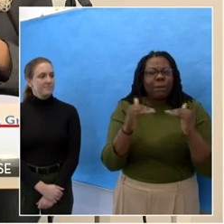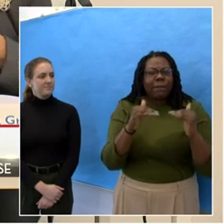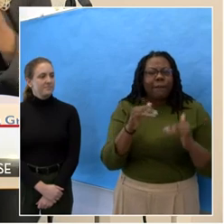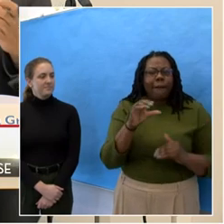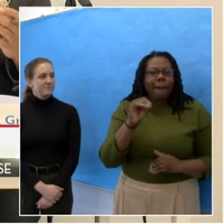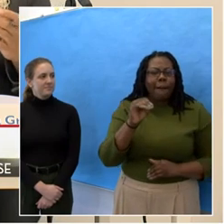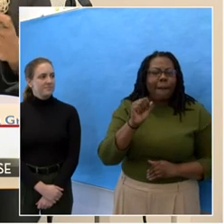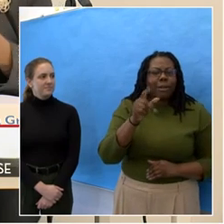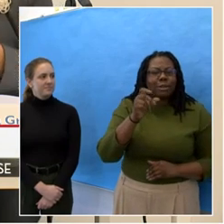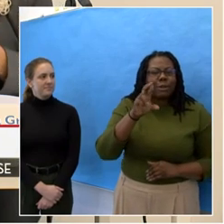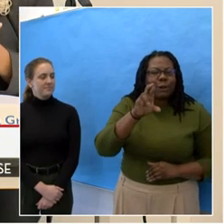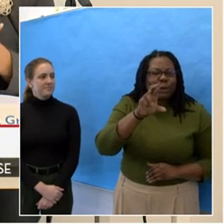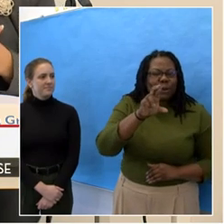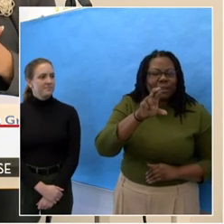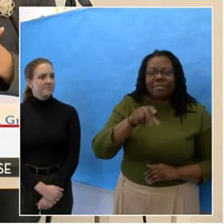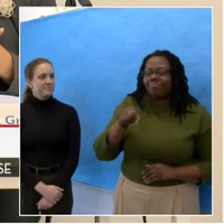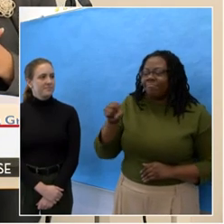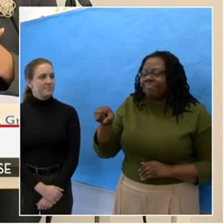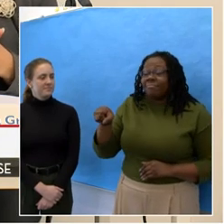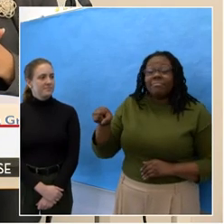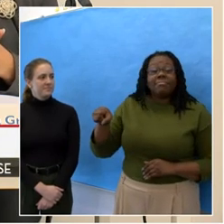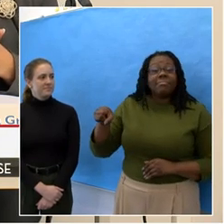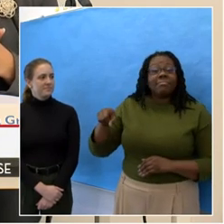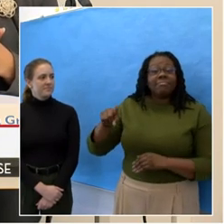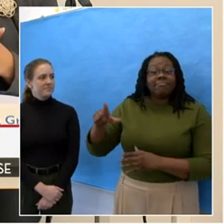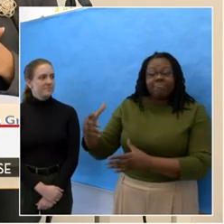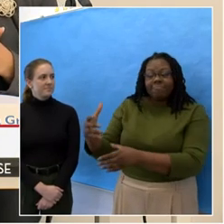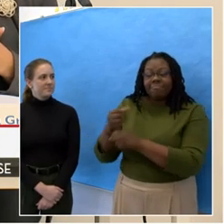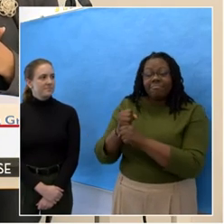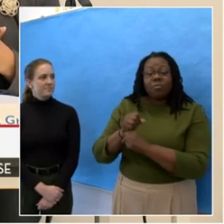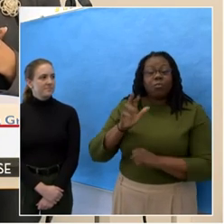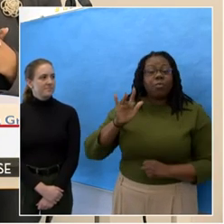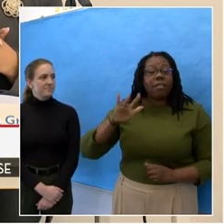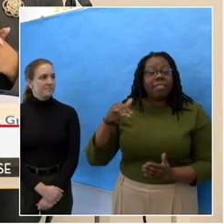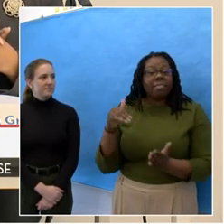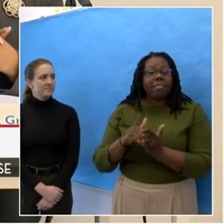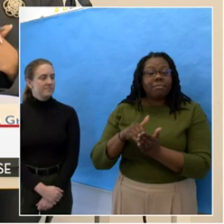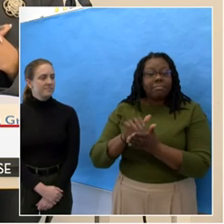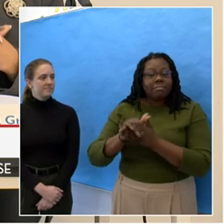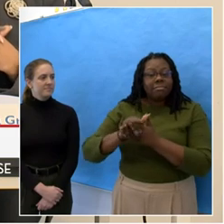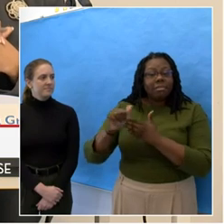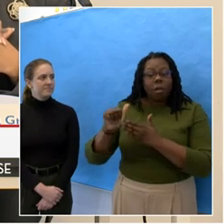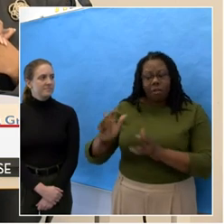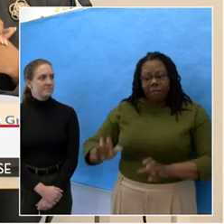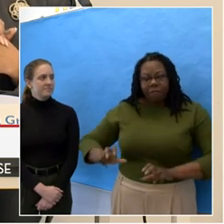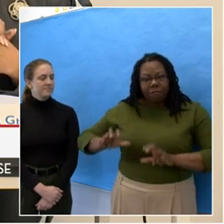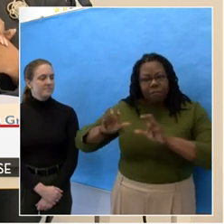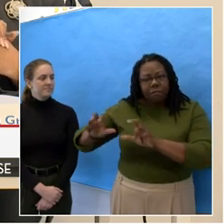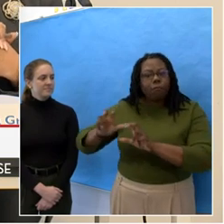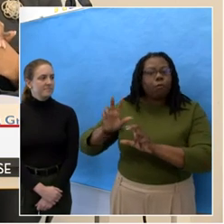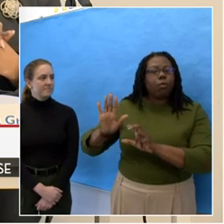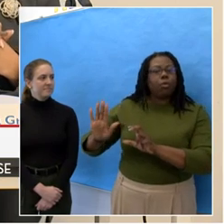acknowledgement in name. Janelle received a $25,000 investment for her